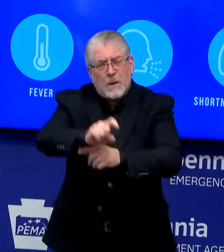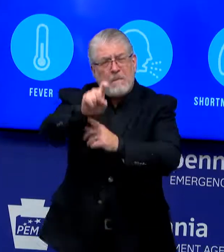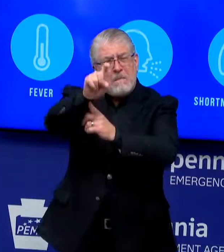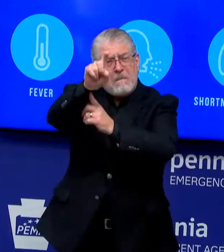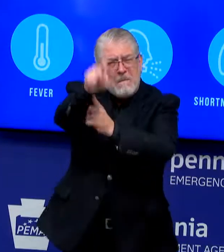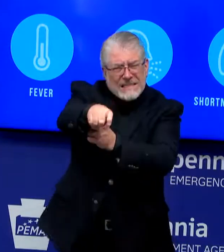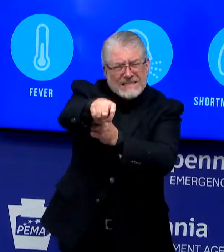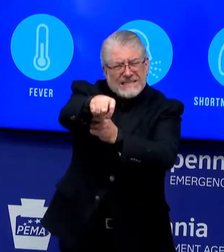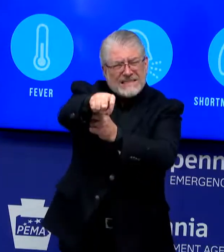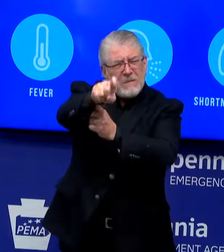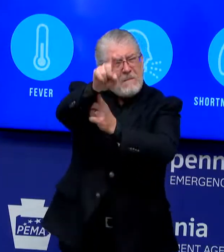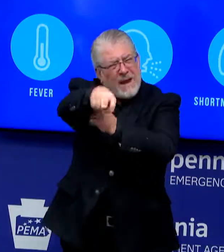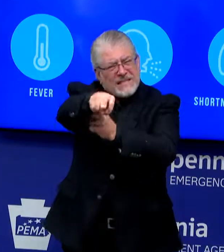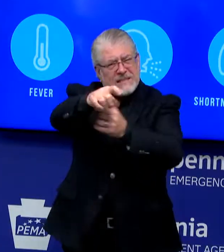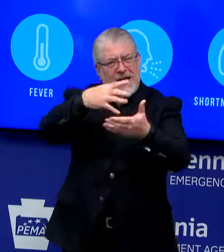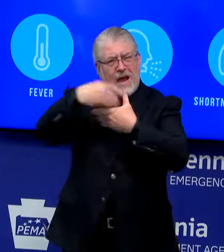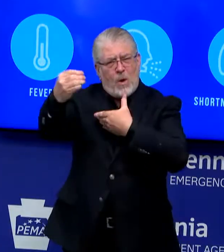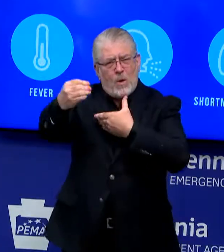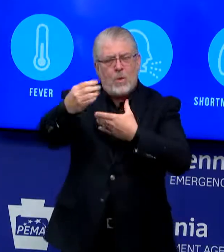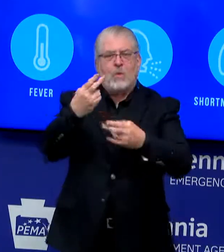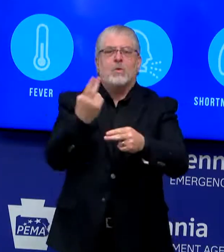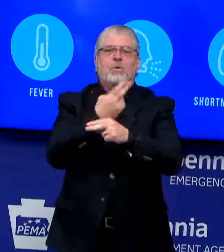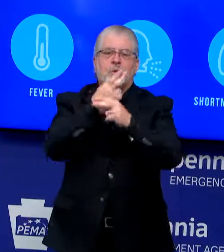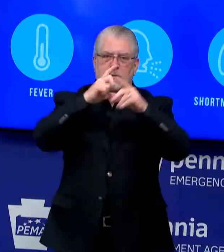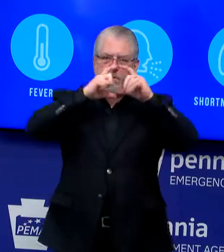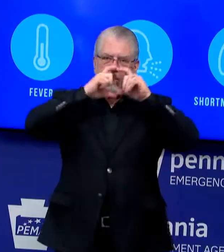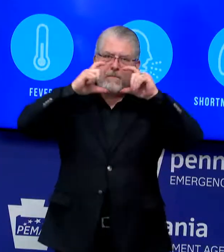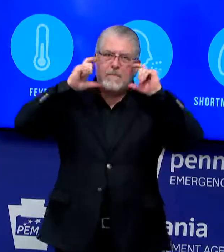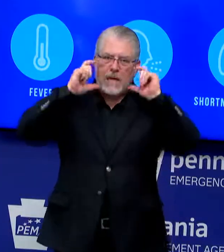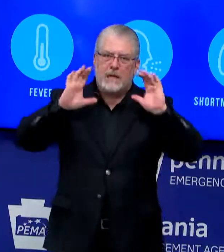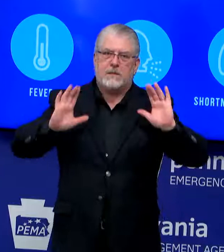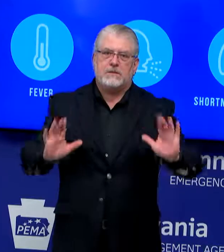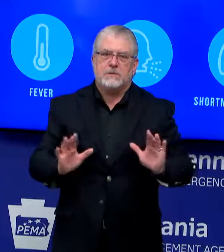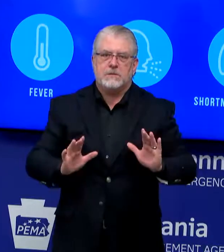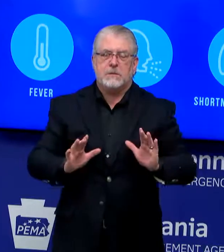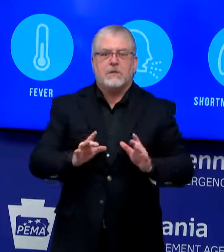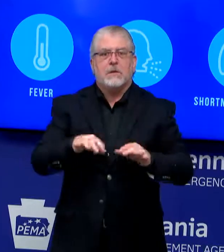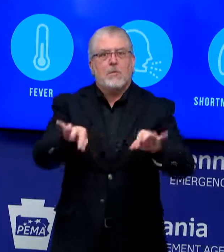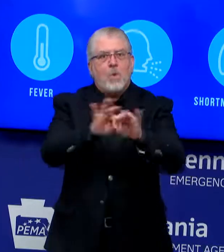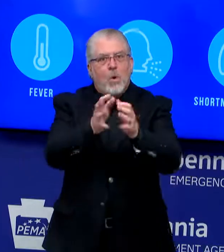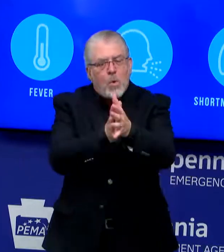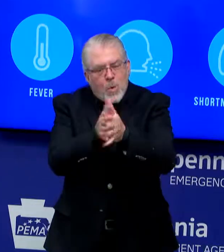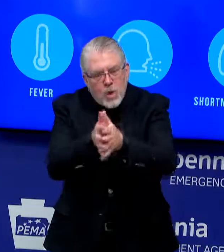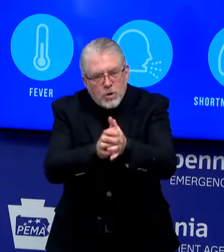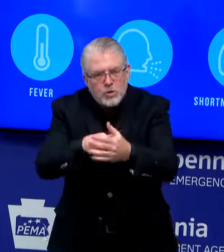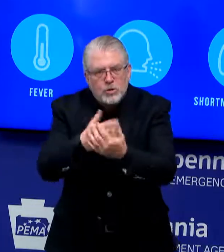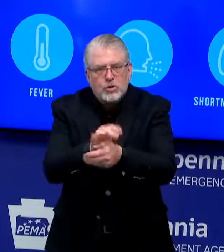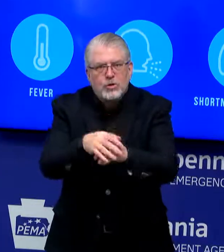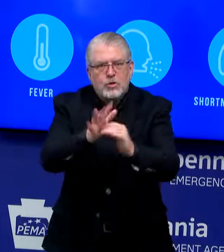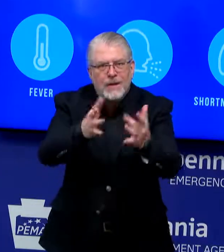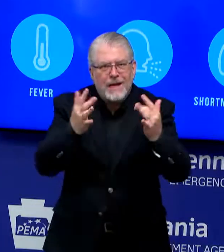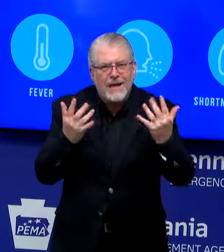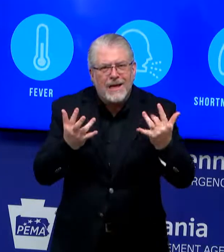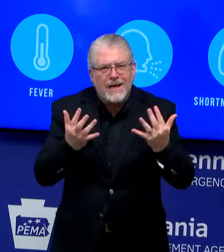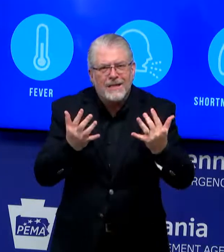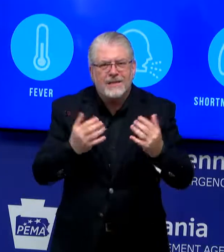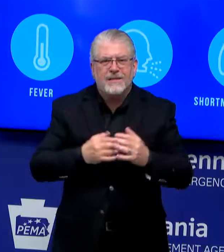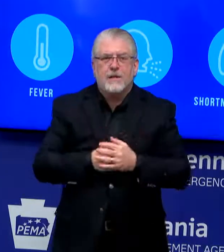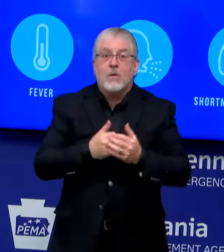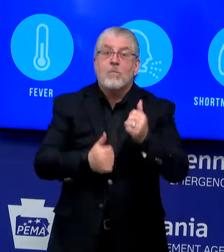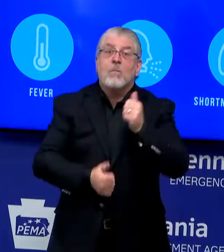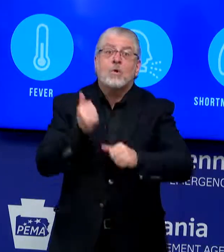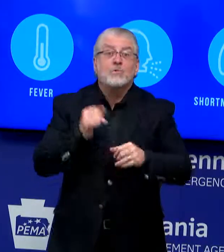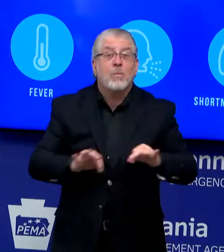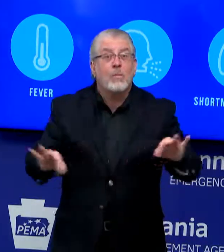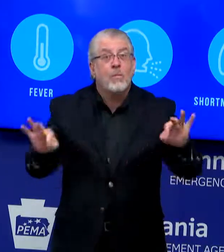steps. But the most important one is to isolate yourself. Stay home. Congregants should be aware that even the